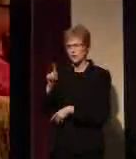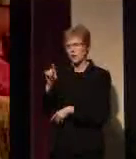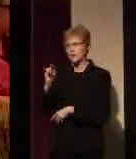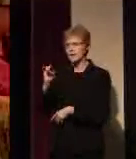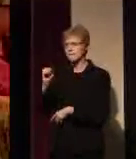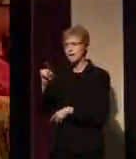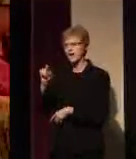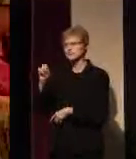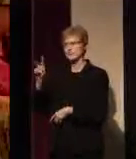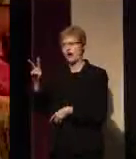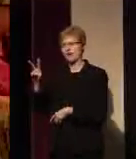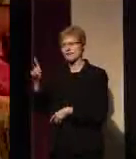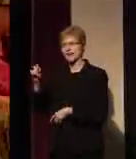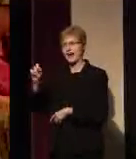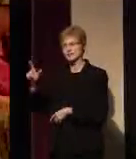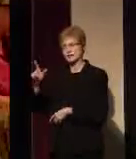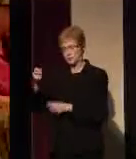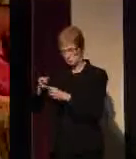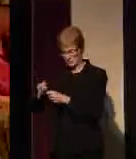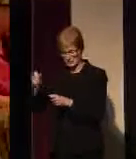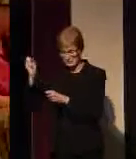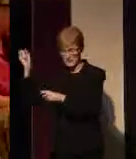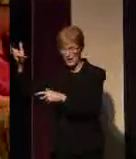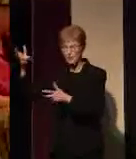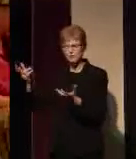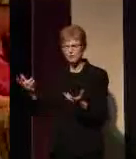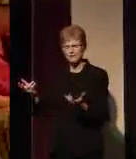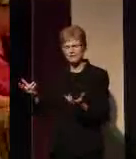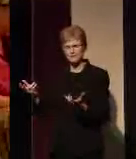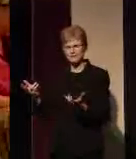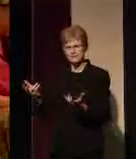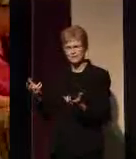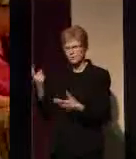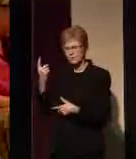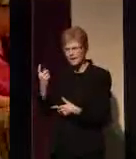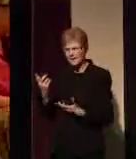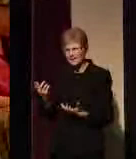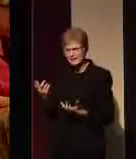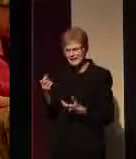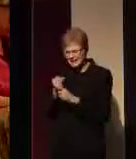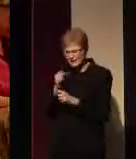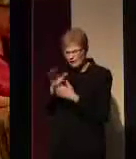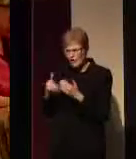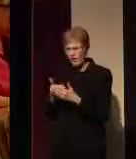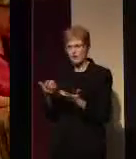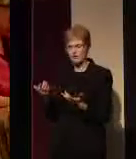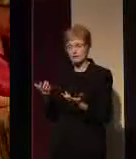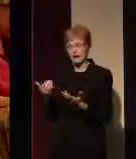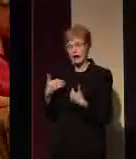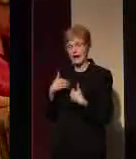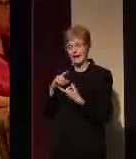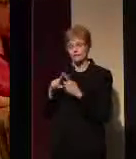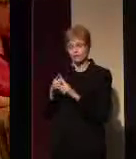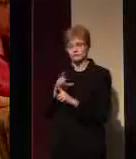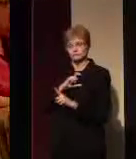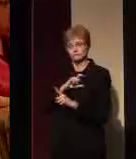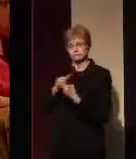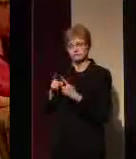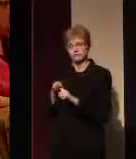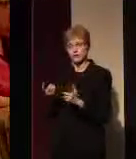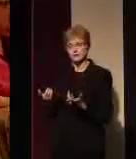there. Because every cop I know, and I got friends in law enforcement, and we take issue. We argue all the time. Okay,